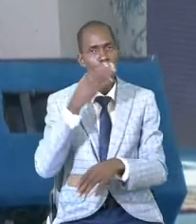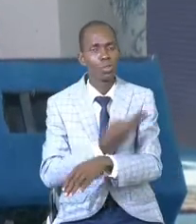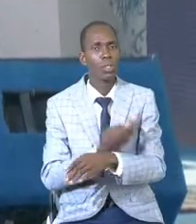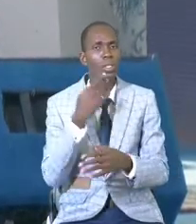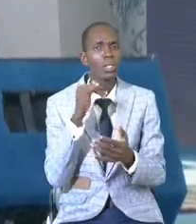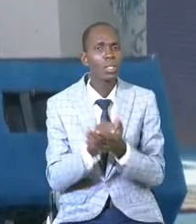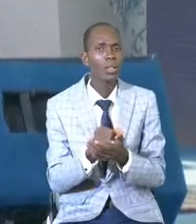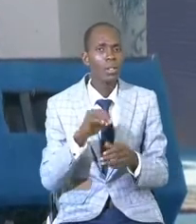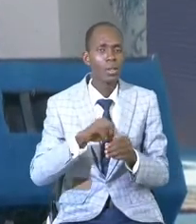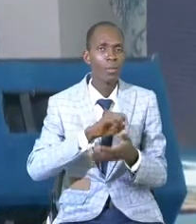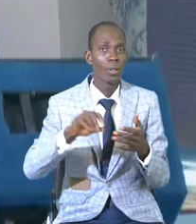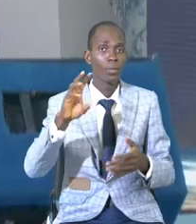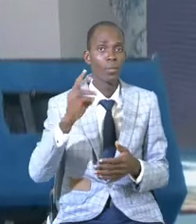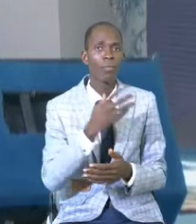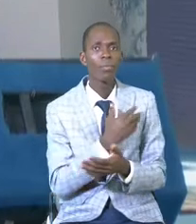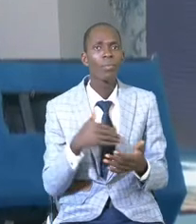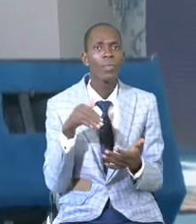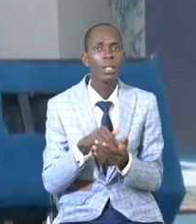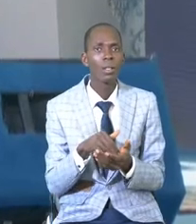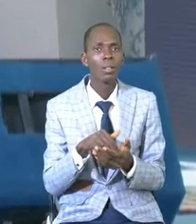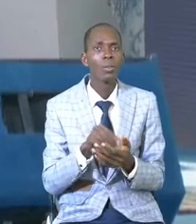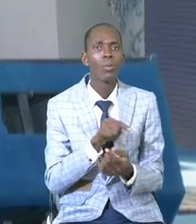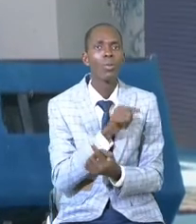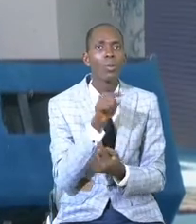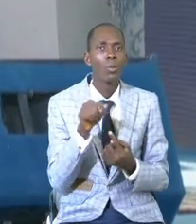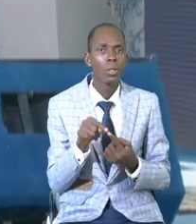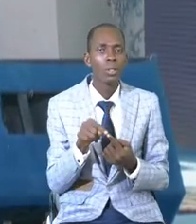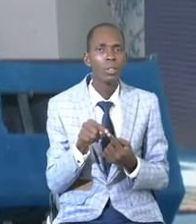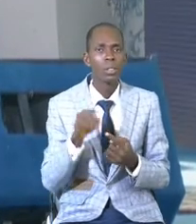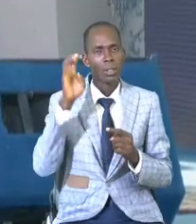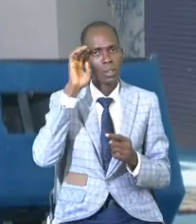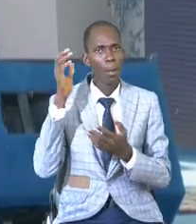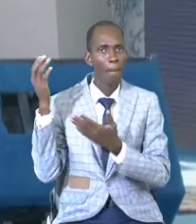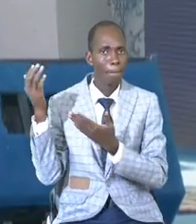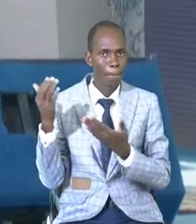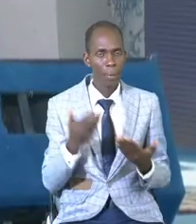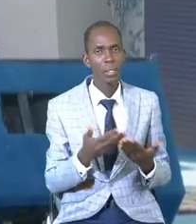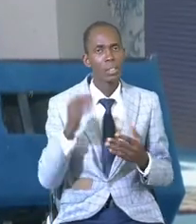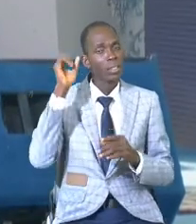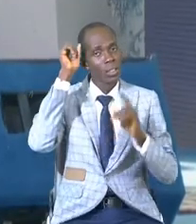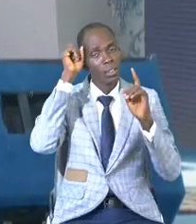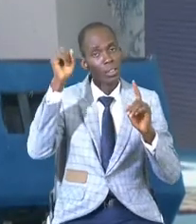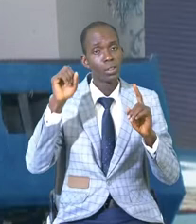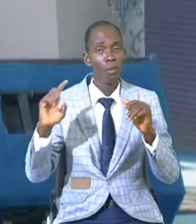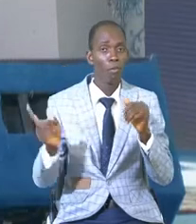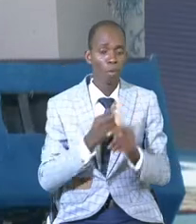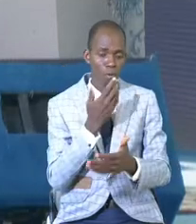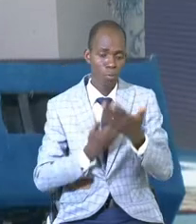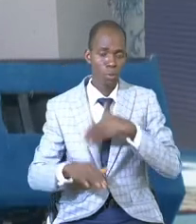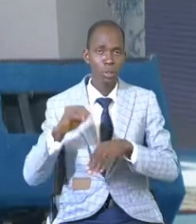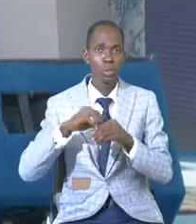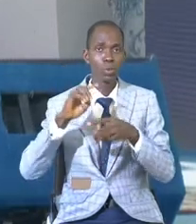and again, when he bringeth his first begotten into the world, he